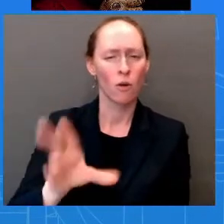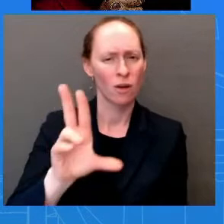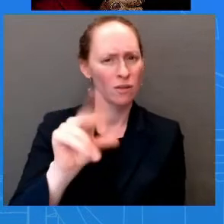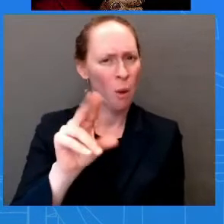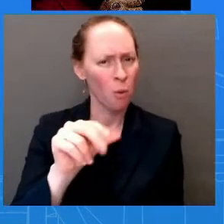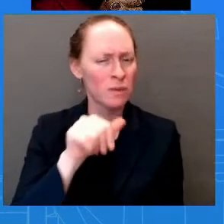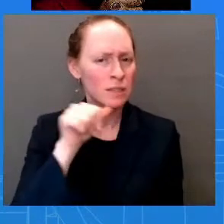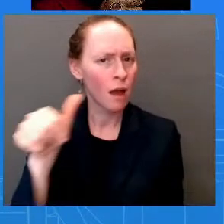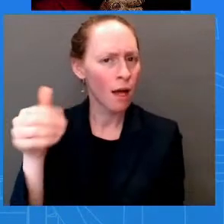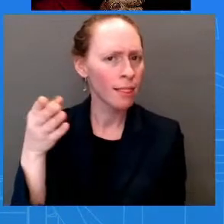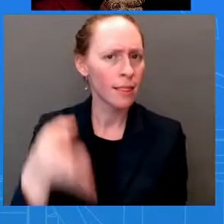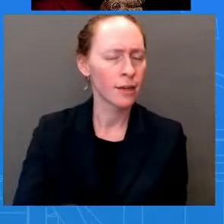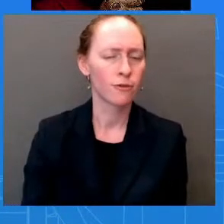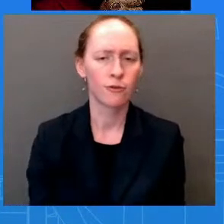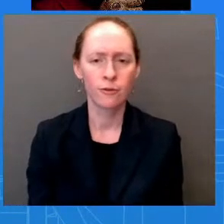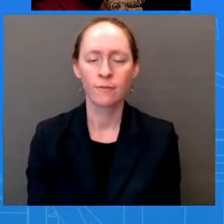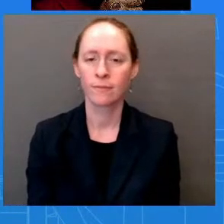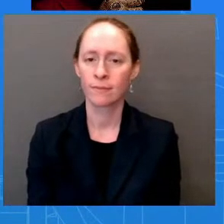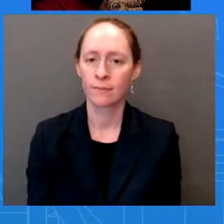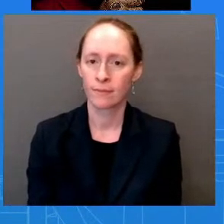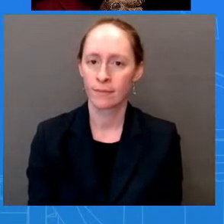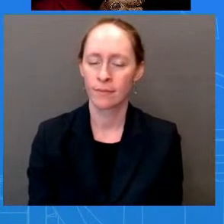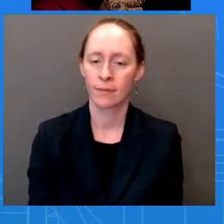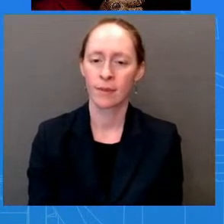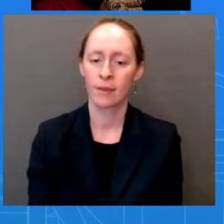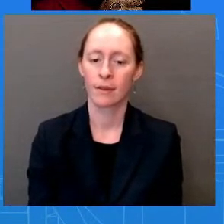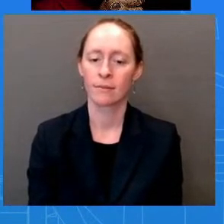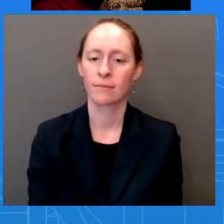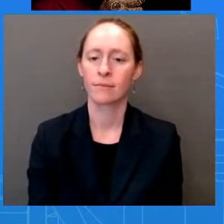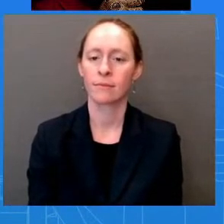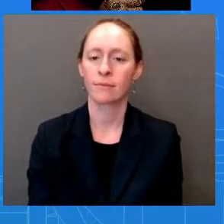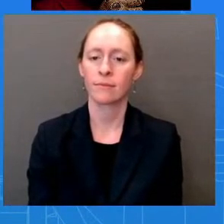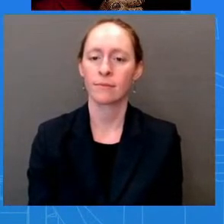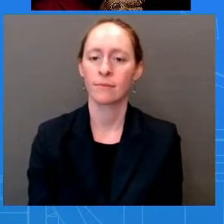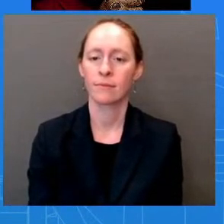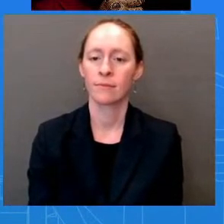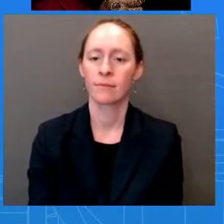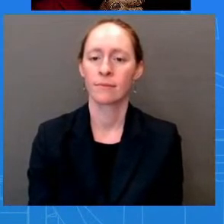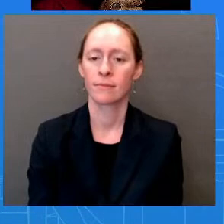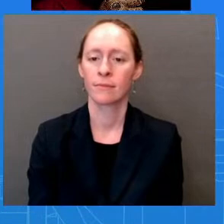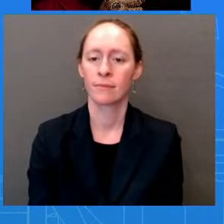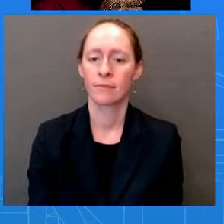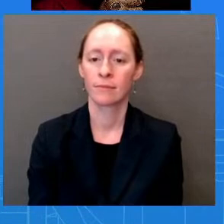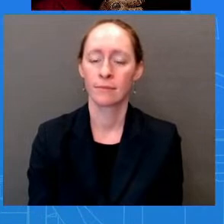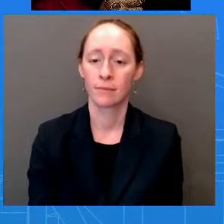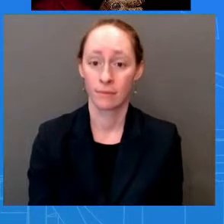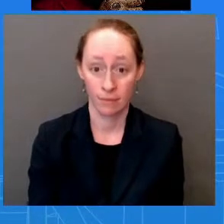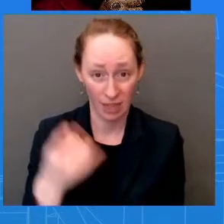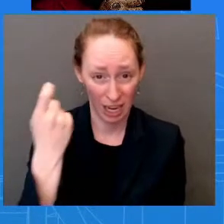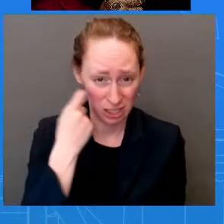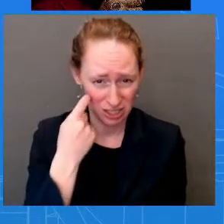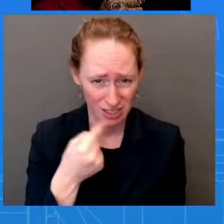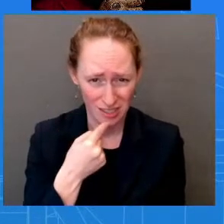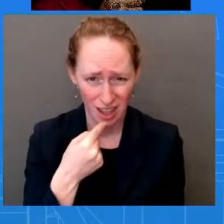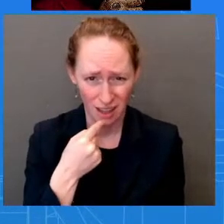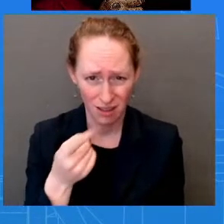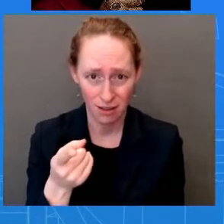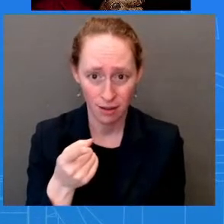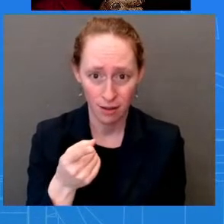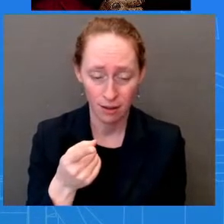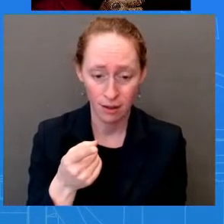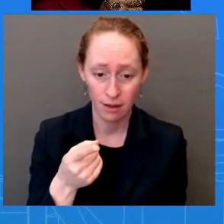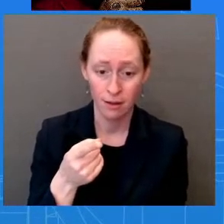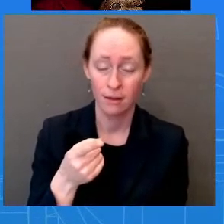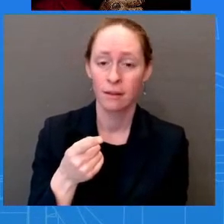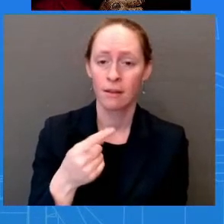is not accurate. Yeah, I mean, I wasn't suggesting No, that... but that's what you just said. No, my question was, you had said it was going to be a private